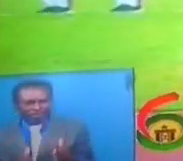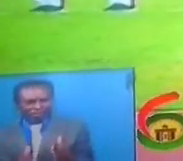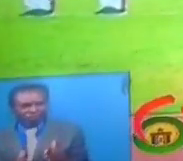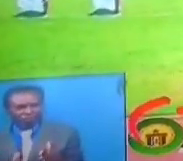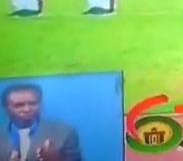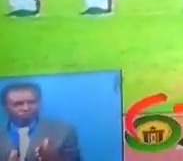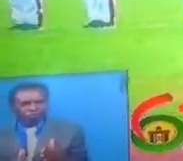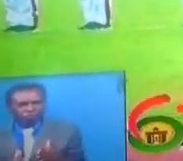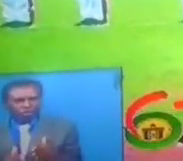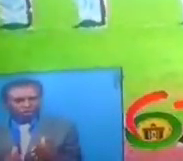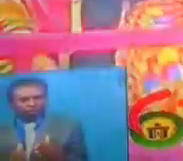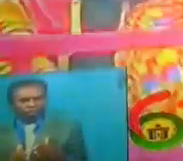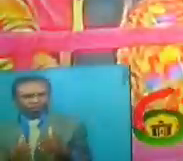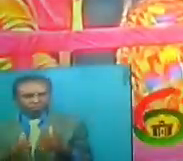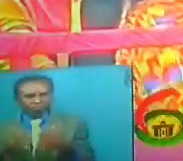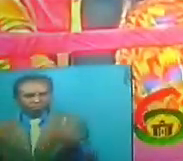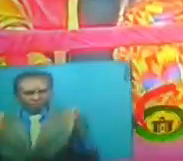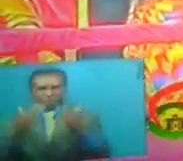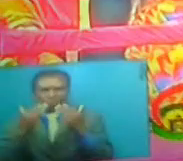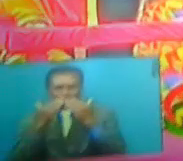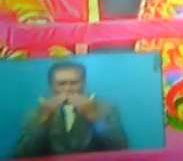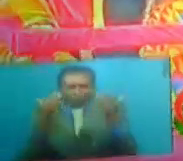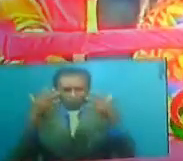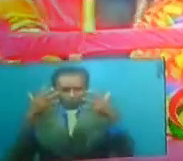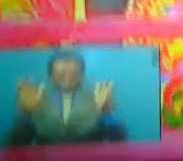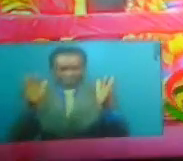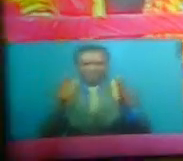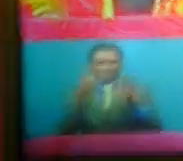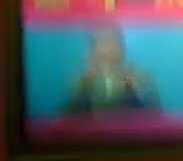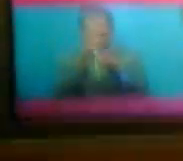So the leader is going to ask permission again for them to march off.